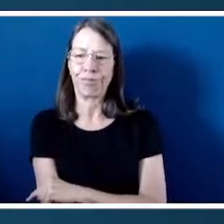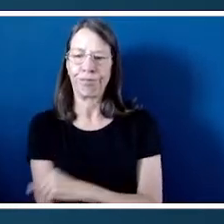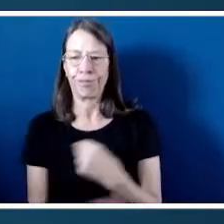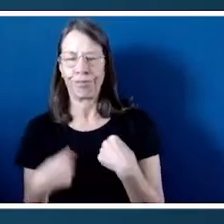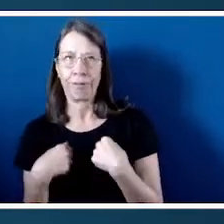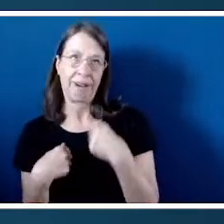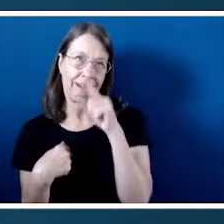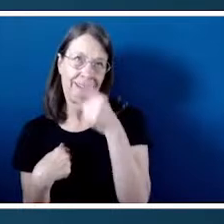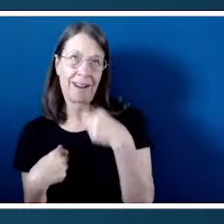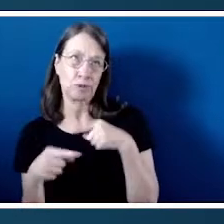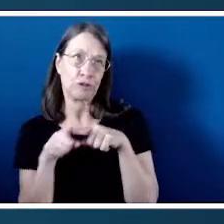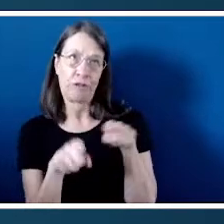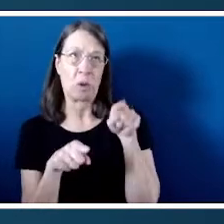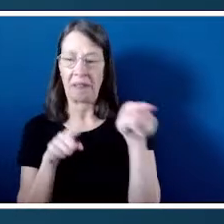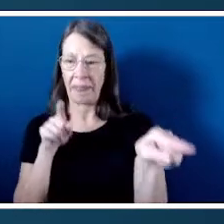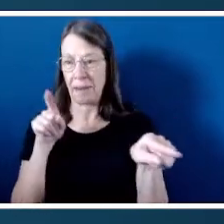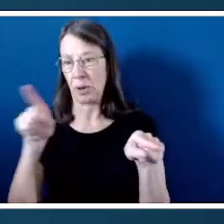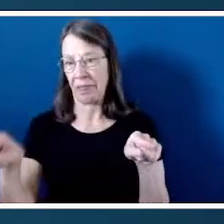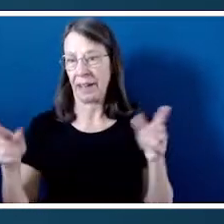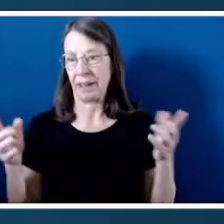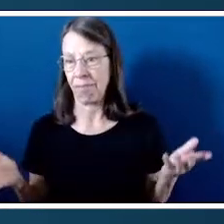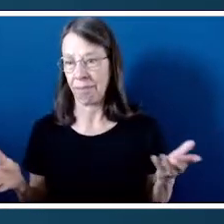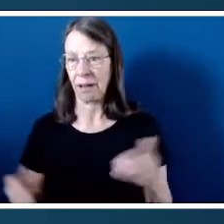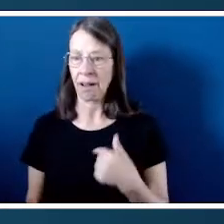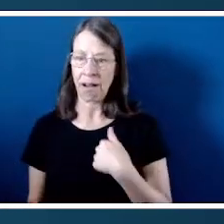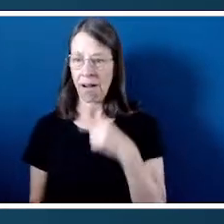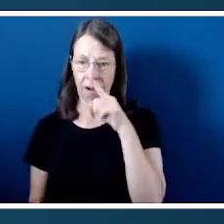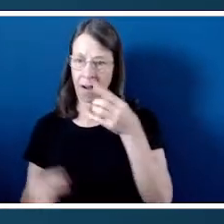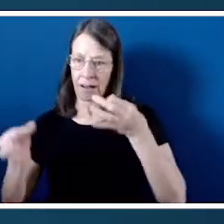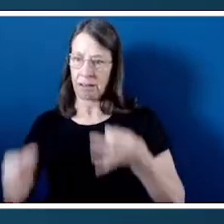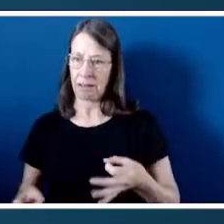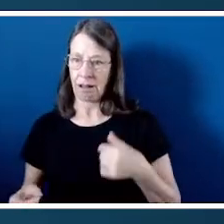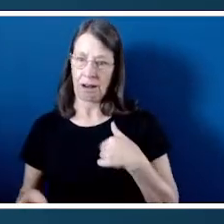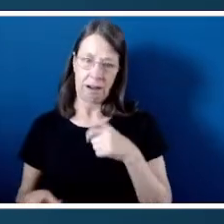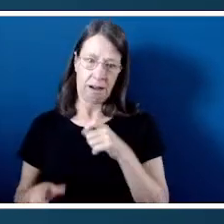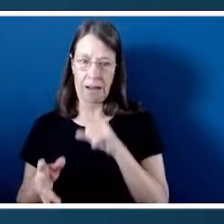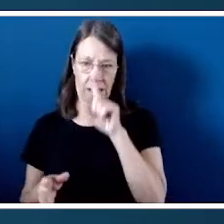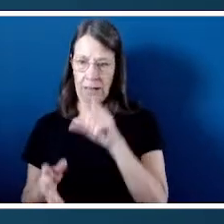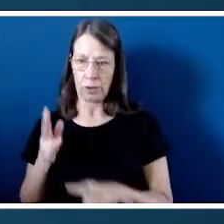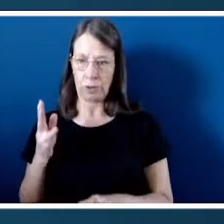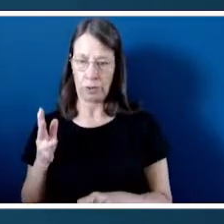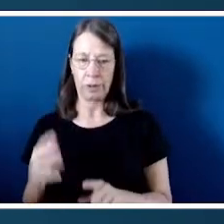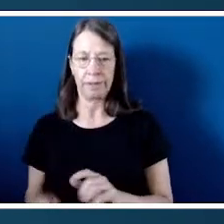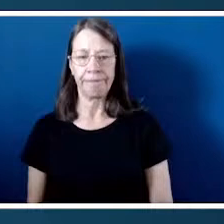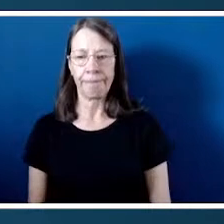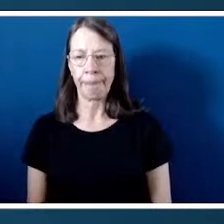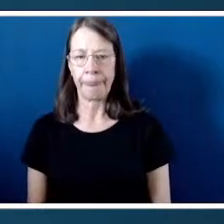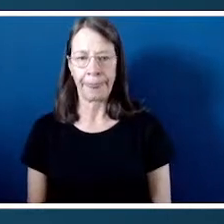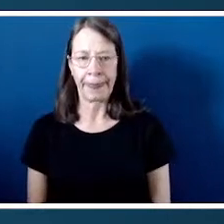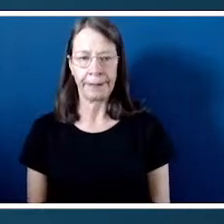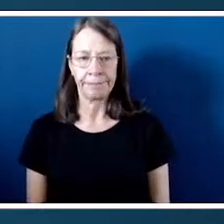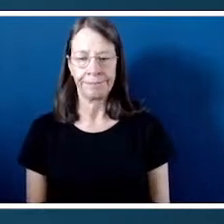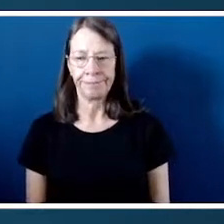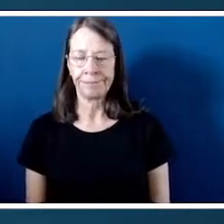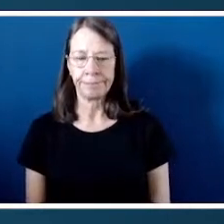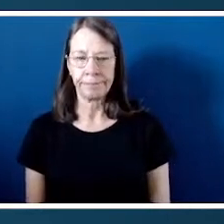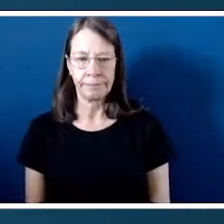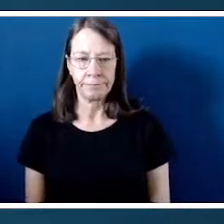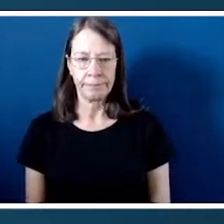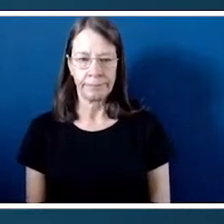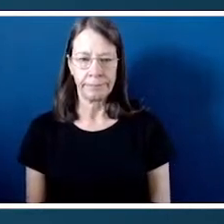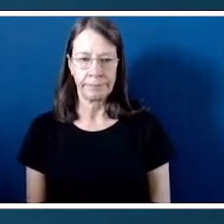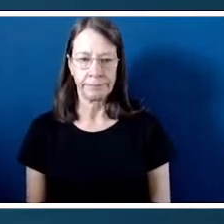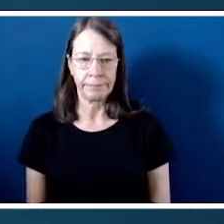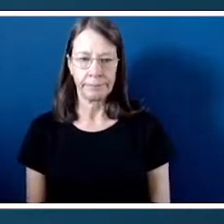to decide their development futures. When the Fijian Prime Minister returned from